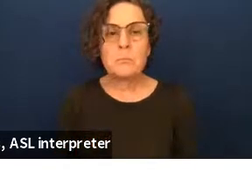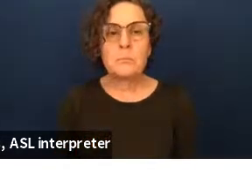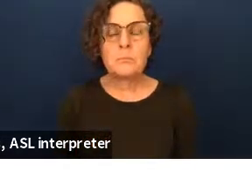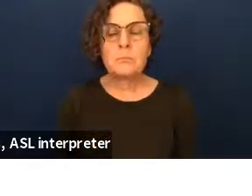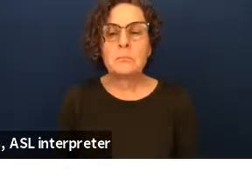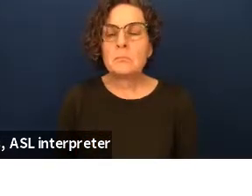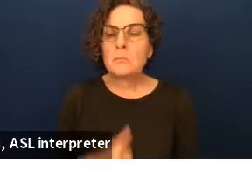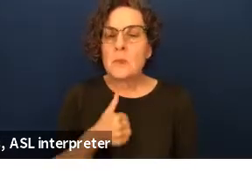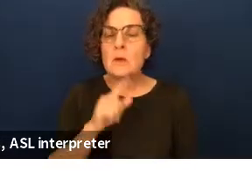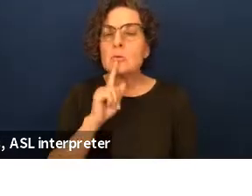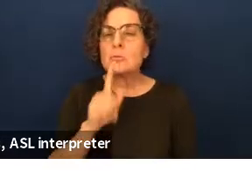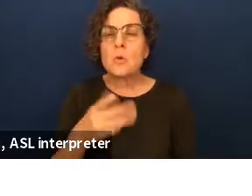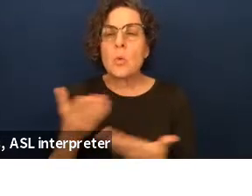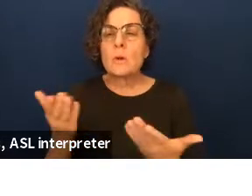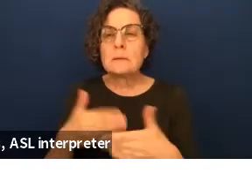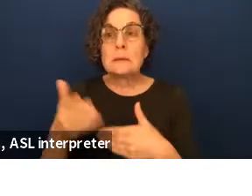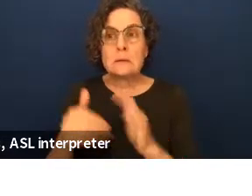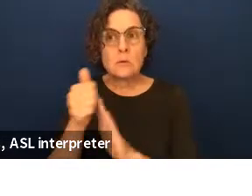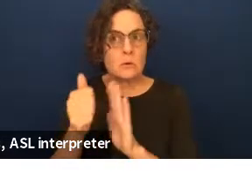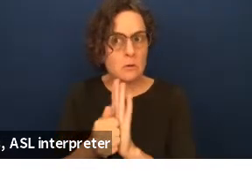next on the agenda is.